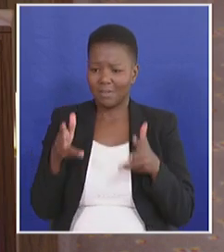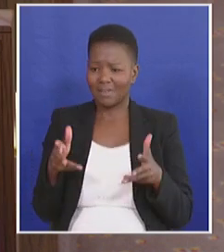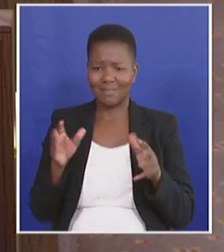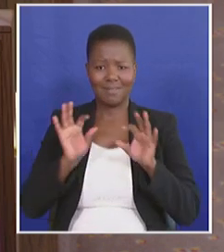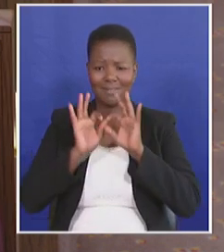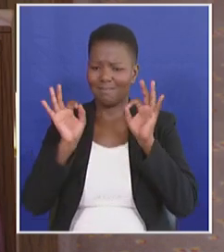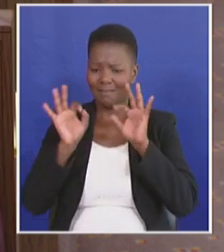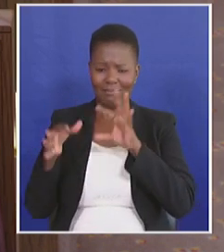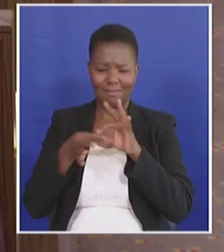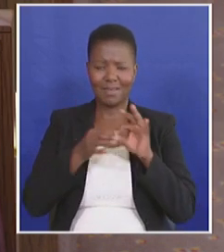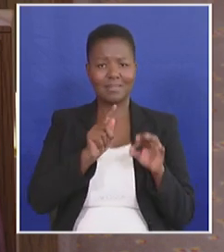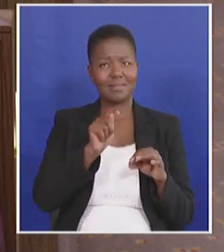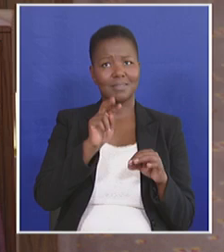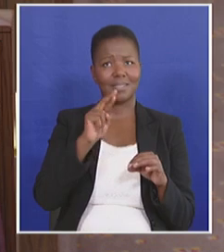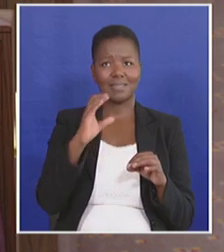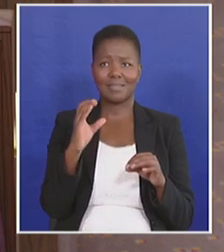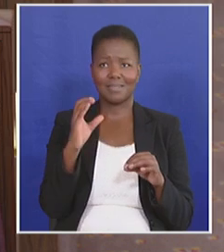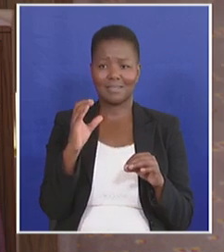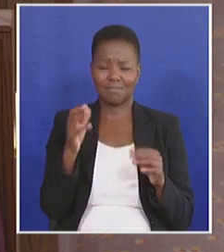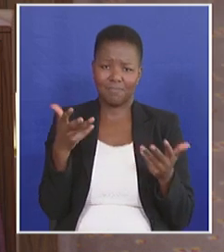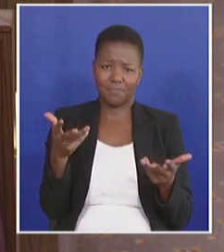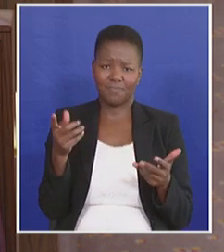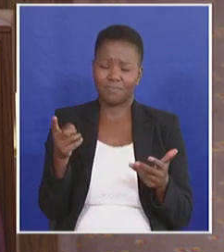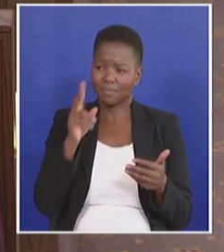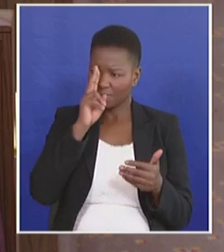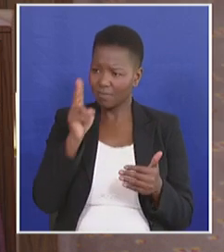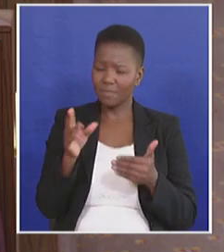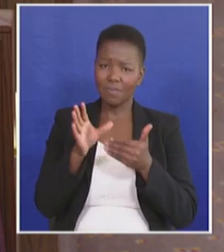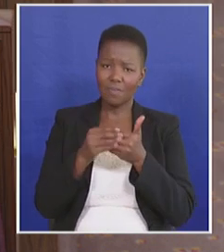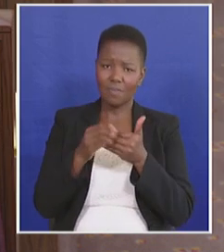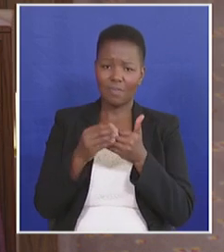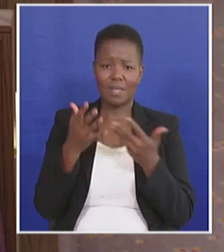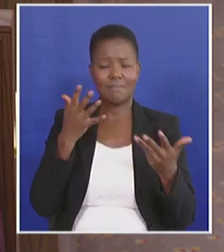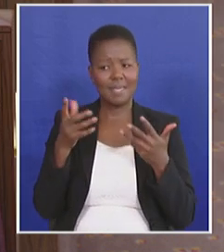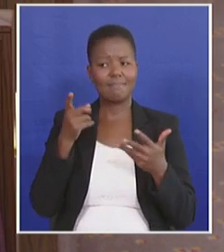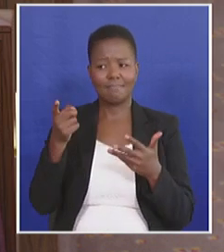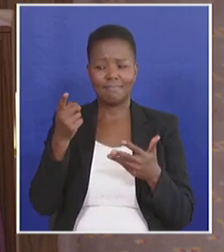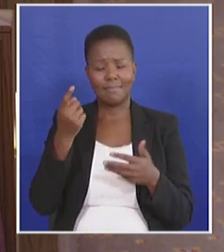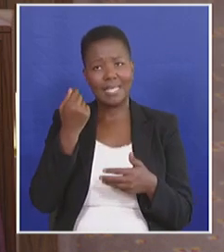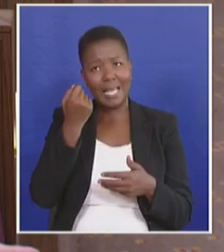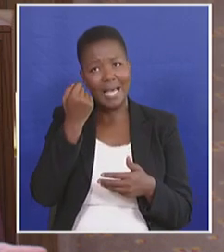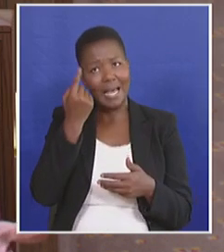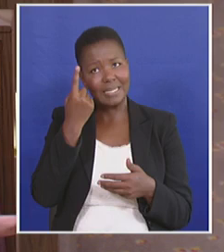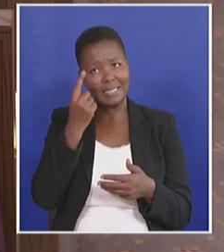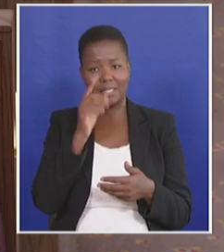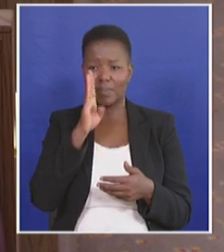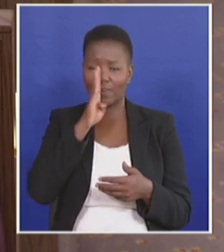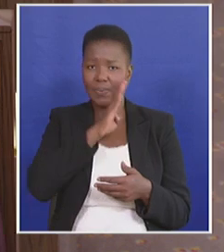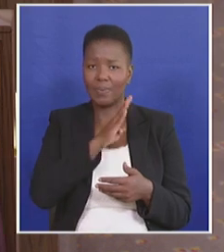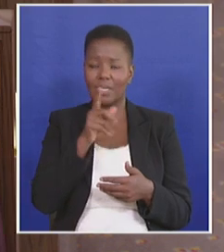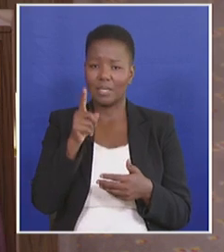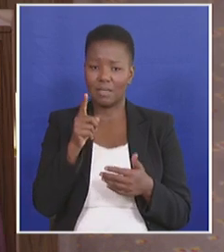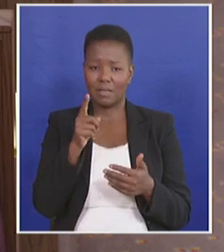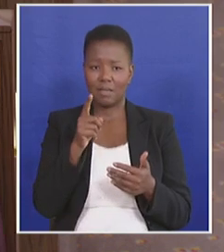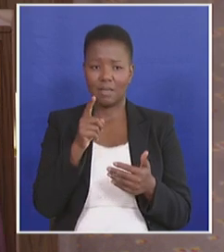with the TRC. So I think the honourable member may have some difficulty in understanding the concepts of prosecution